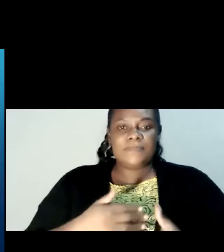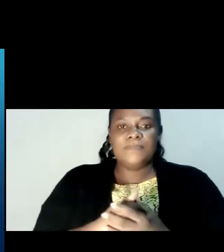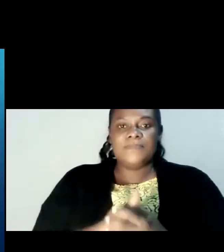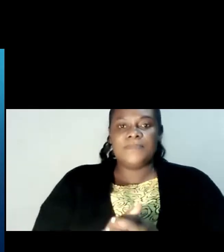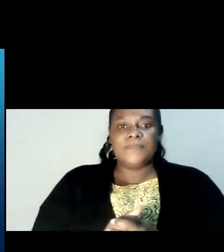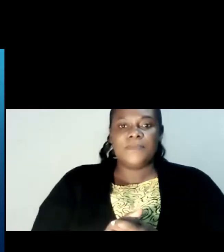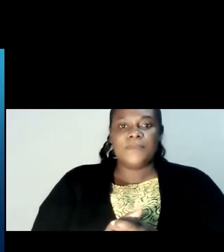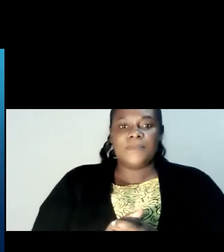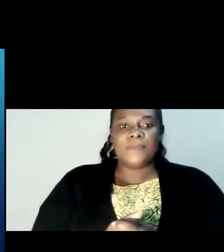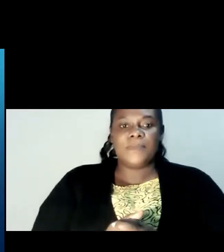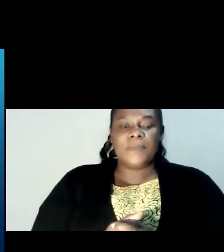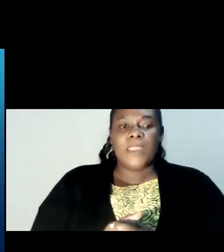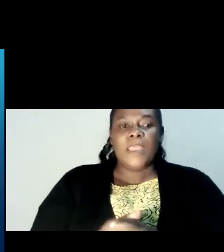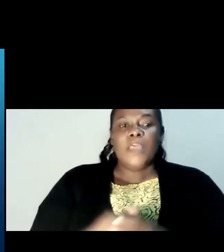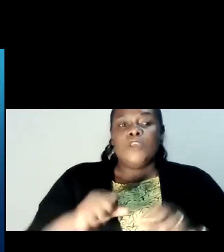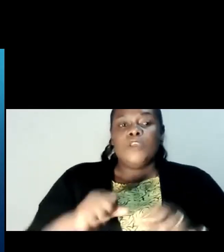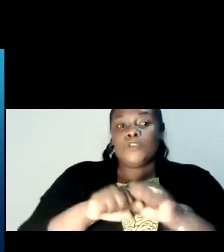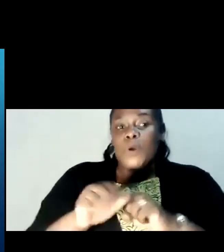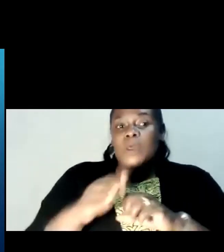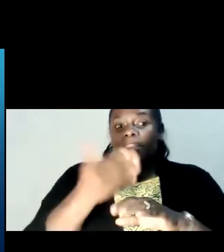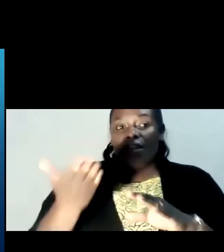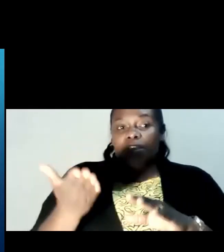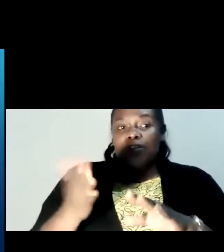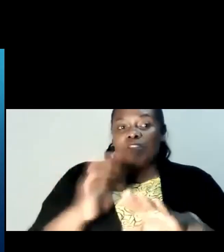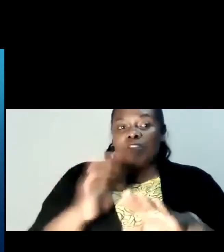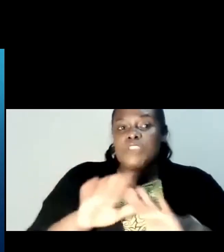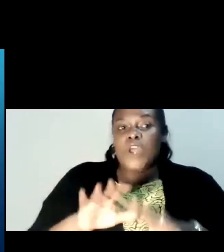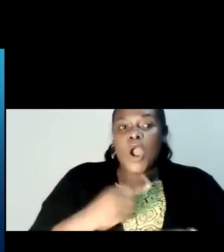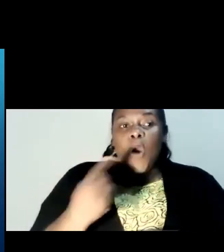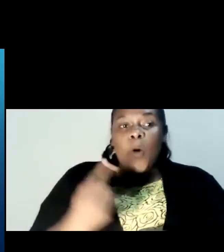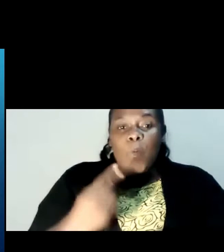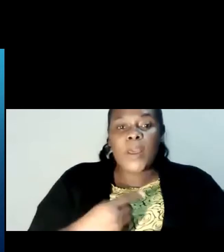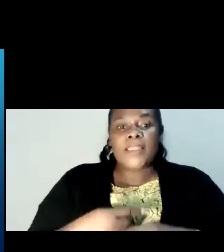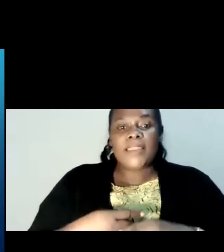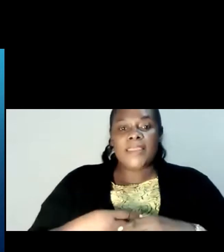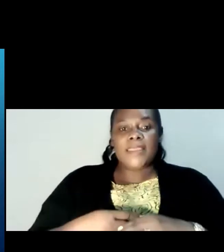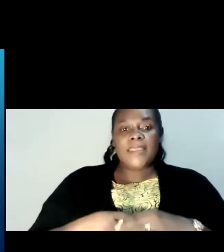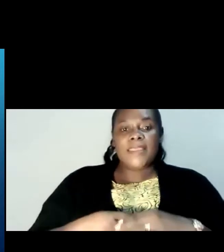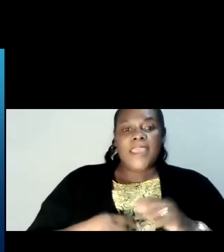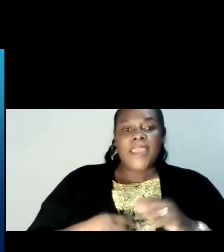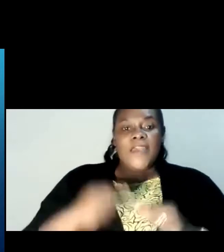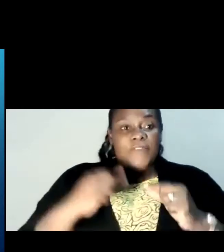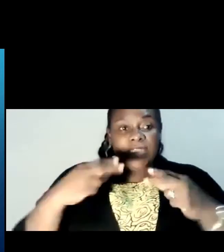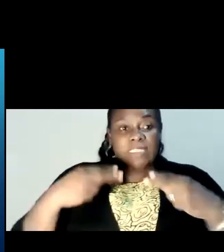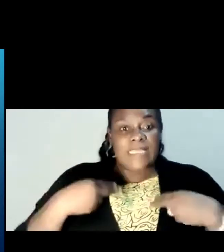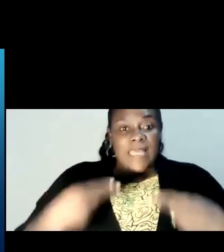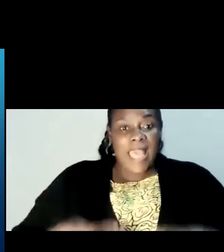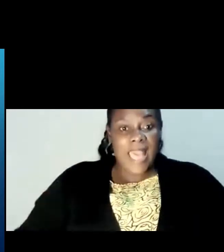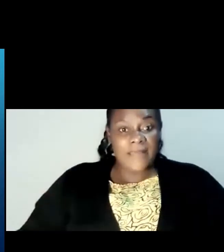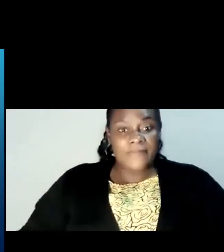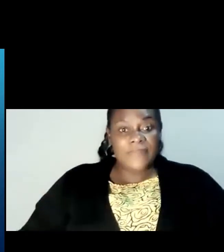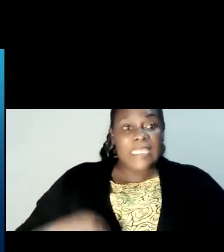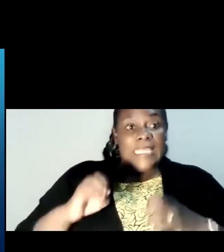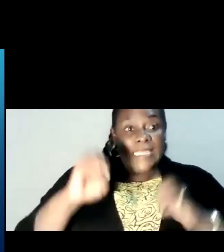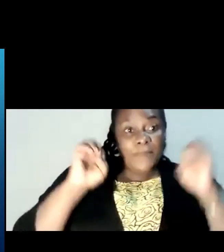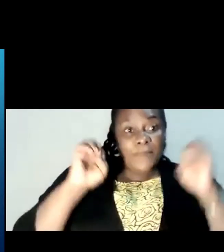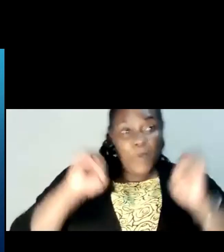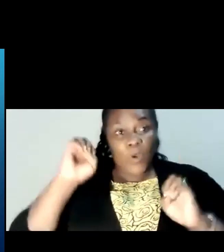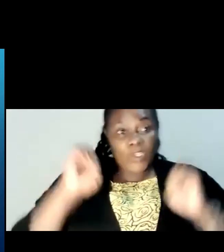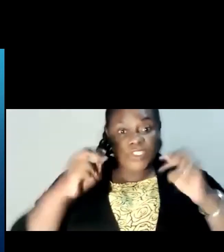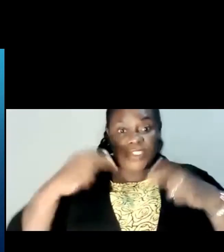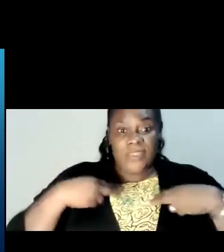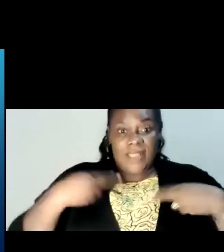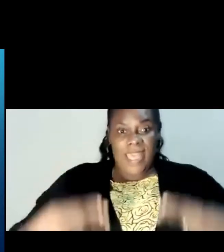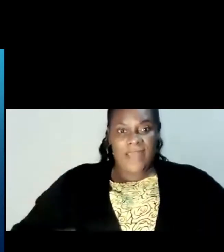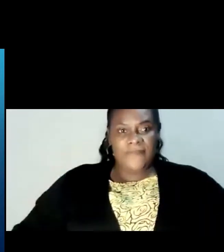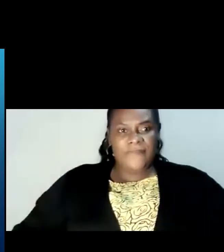only physical health, but also emotional health and mental health. So we take everything into consideration, and this is